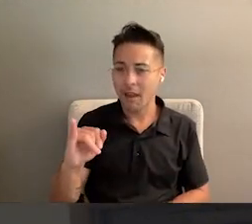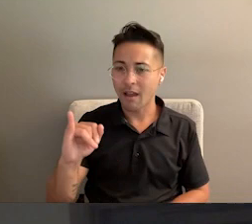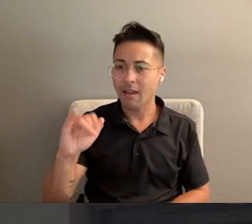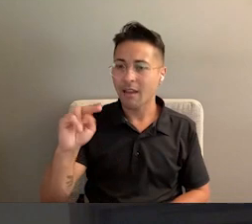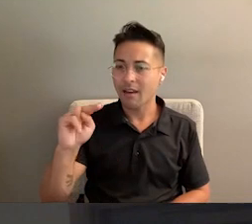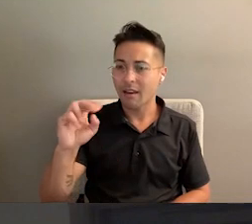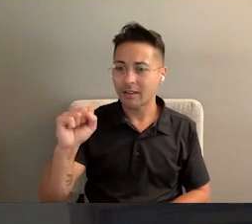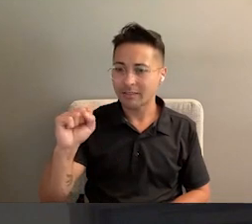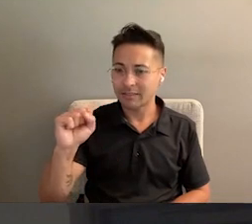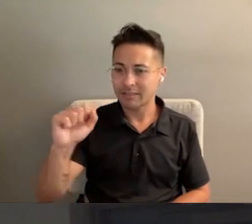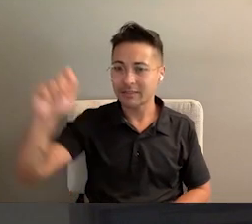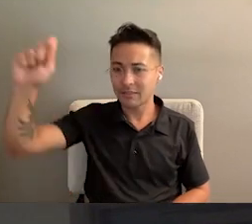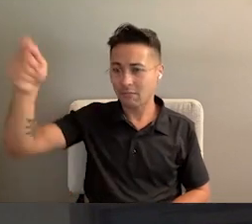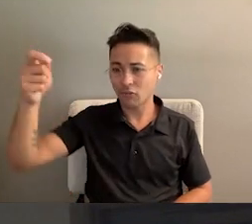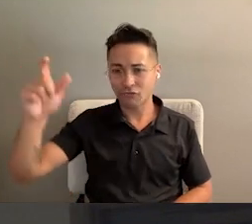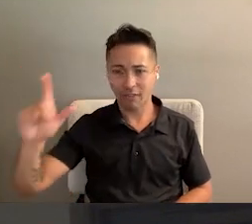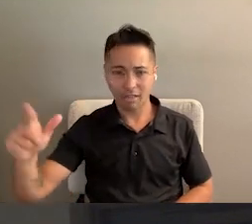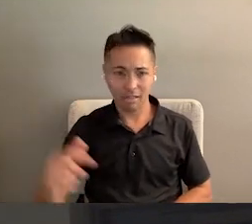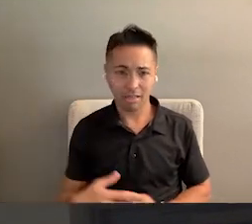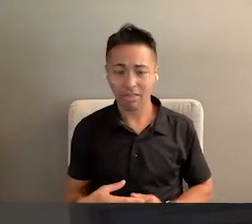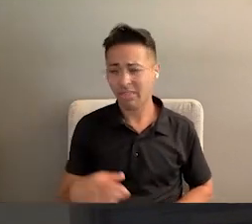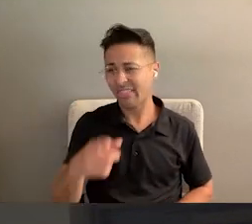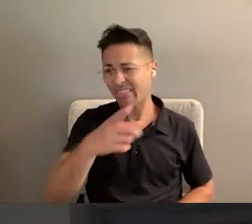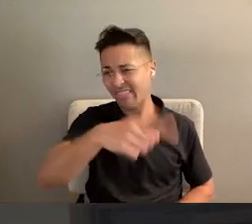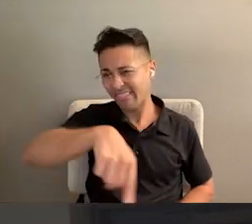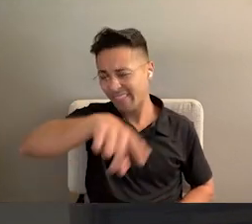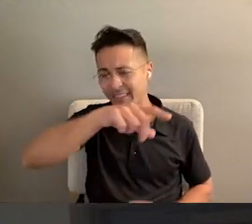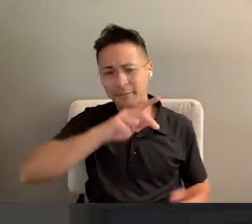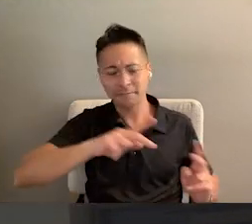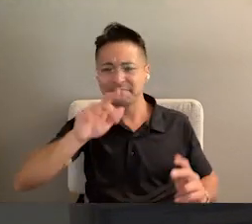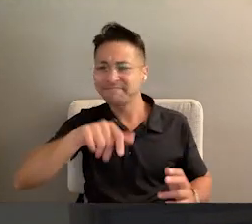Doesn't mean anything. Mainsol.